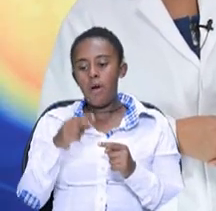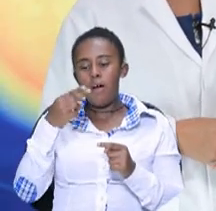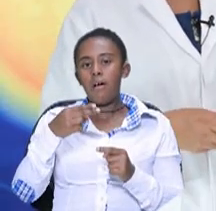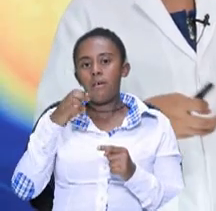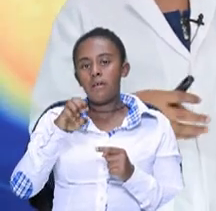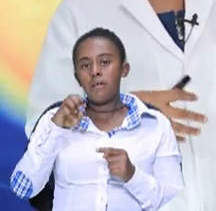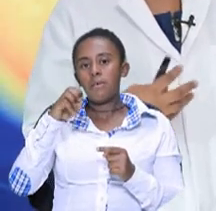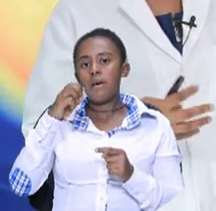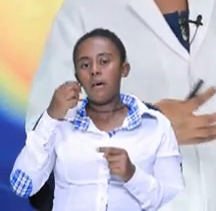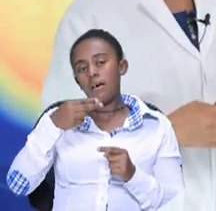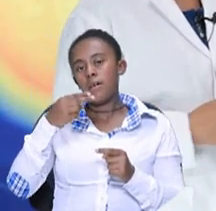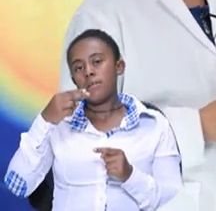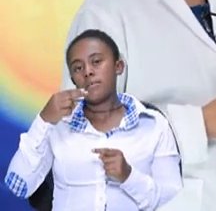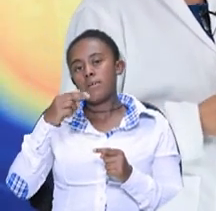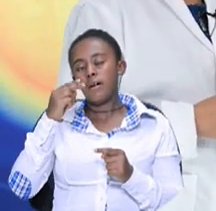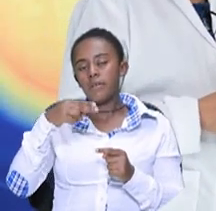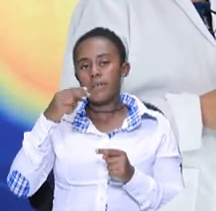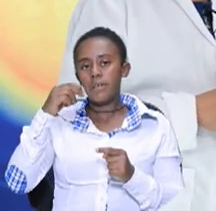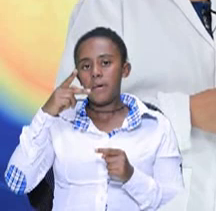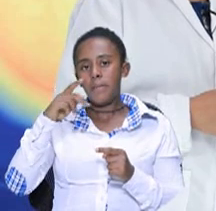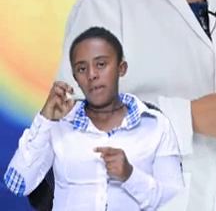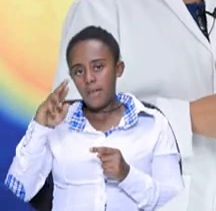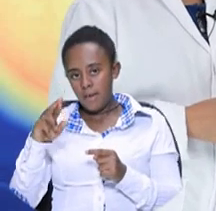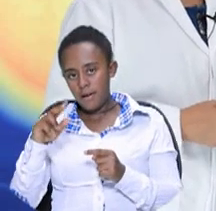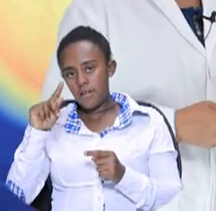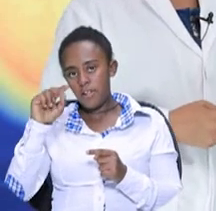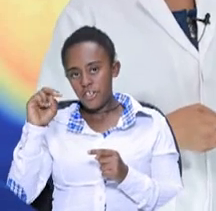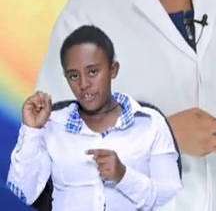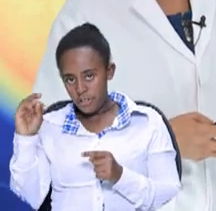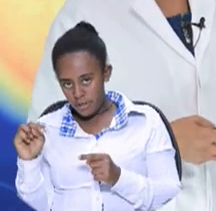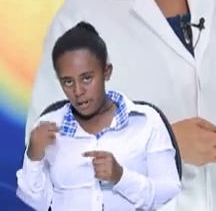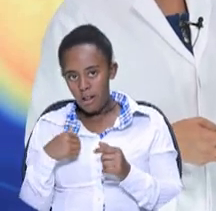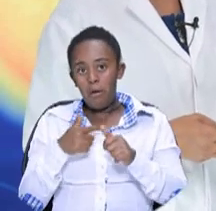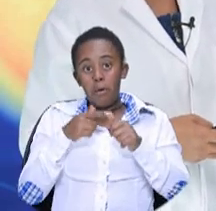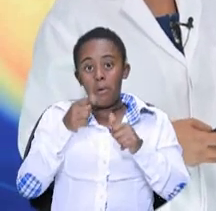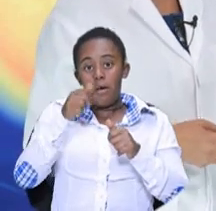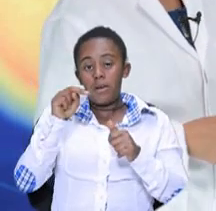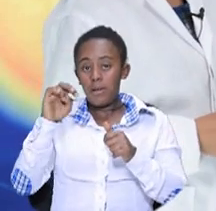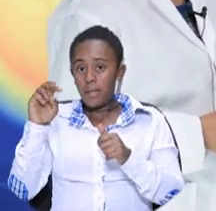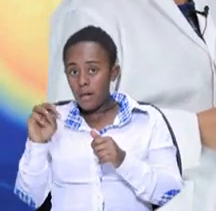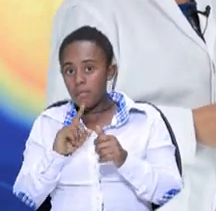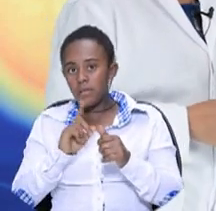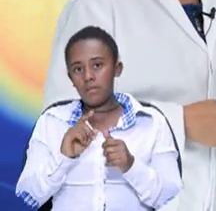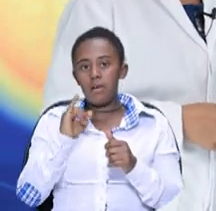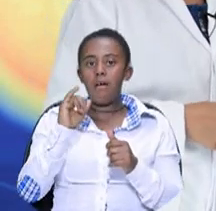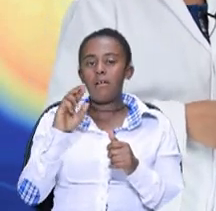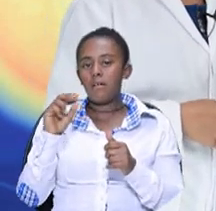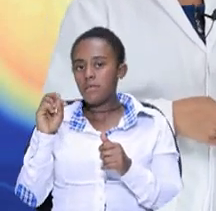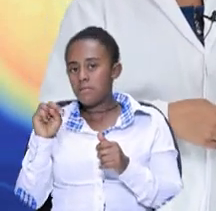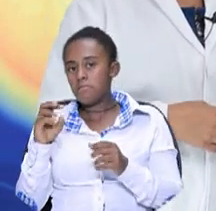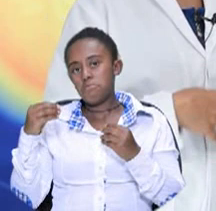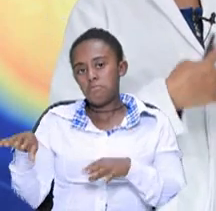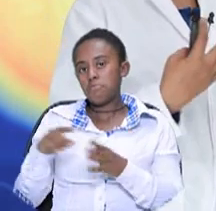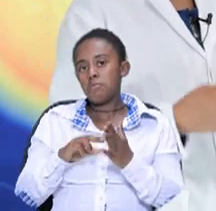hypertension. From your lesson, you know that anemia is caused by lack of iron in our diet, whereas hypertension